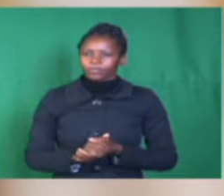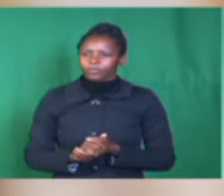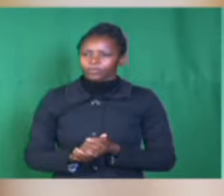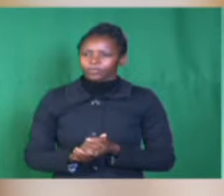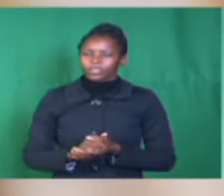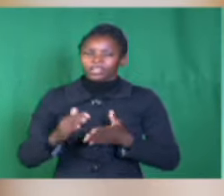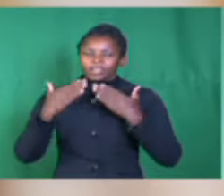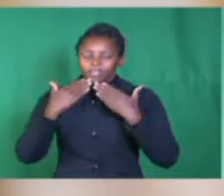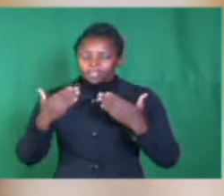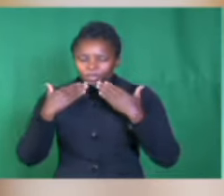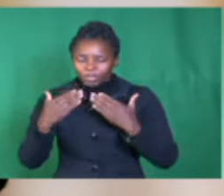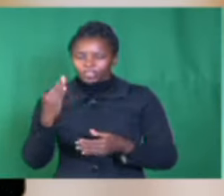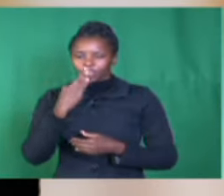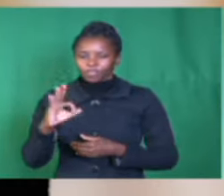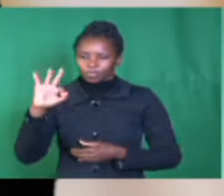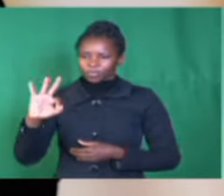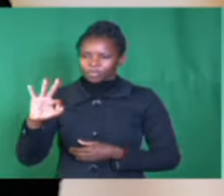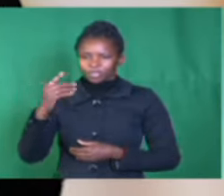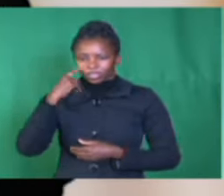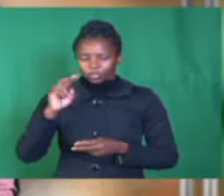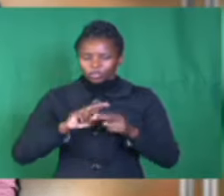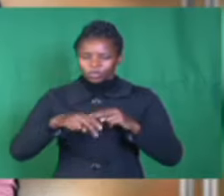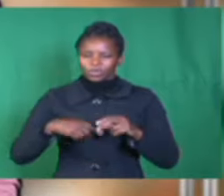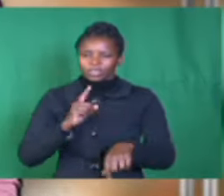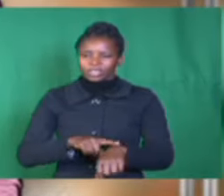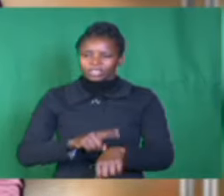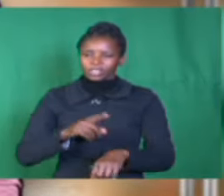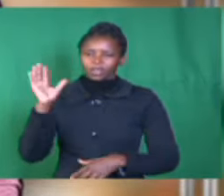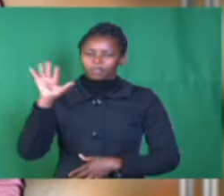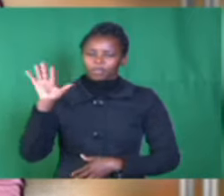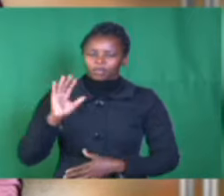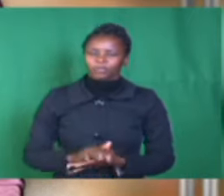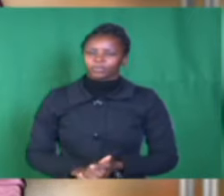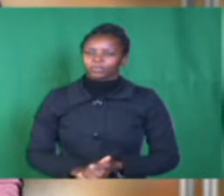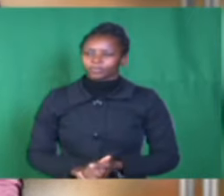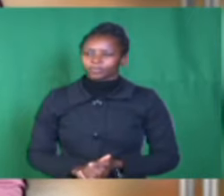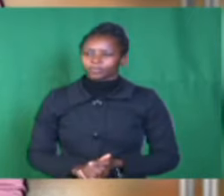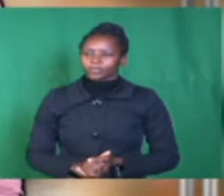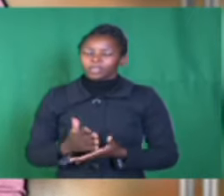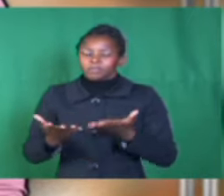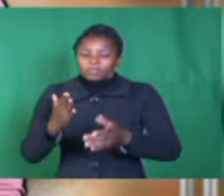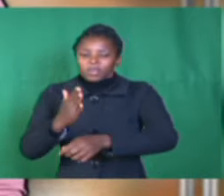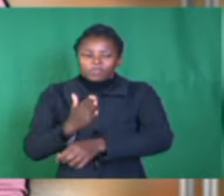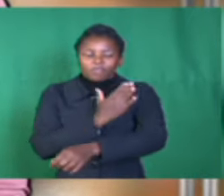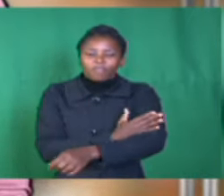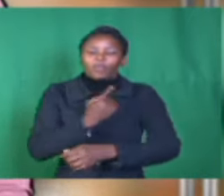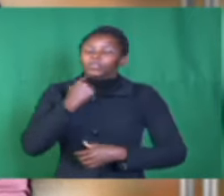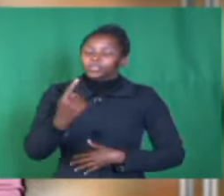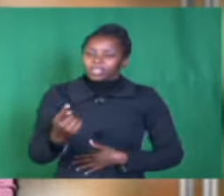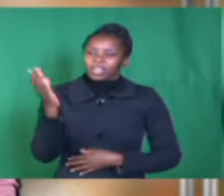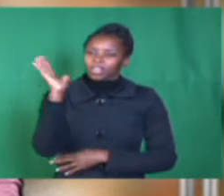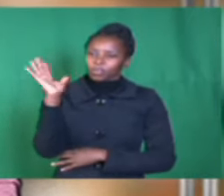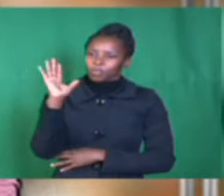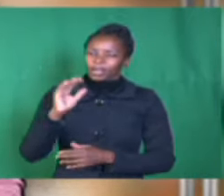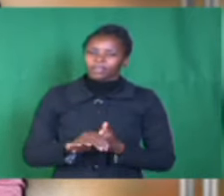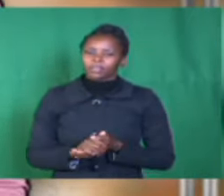3s. See you next time. Bye. Before you even say goodbye to your Form 3s, they